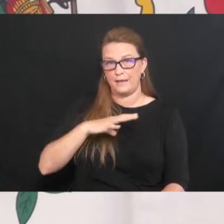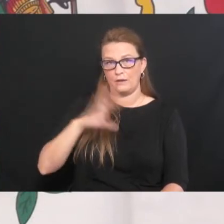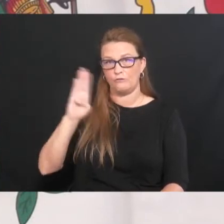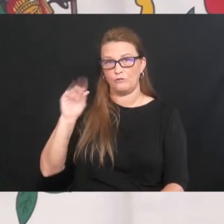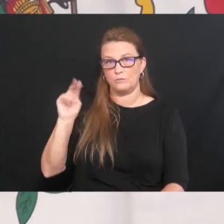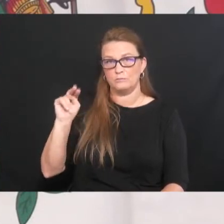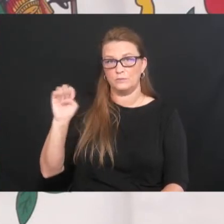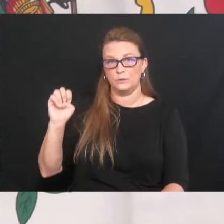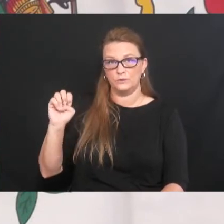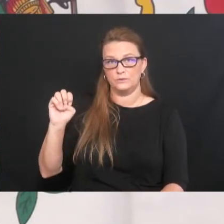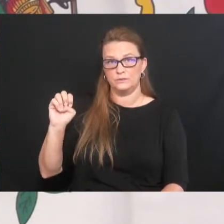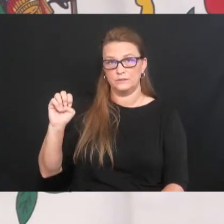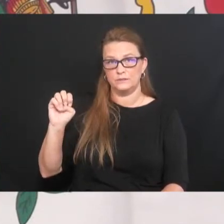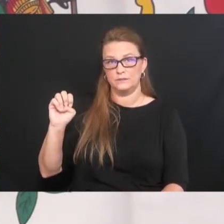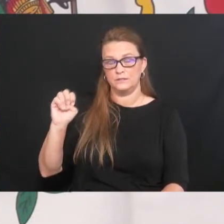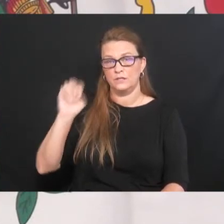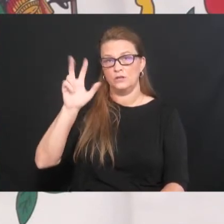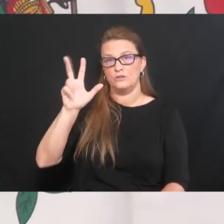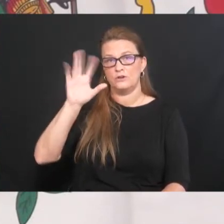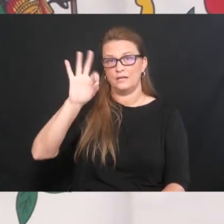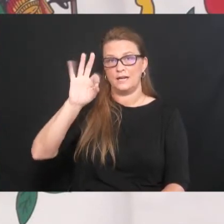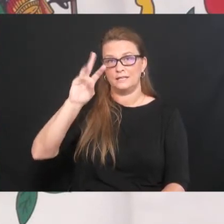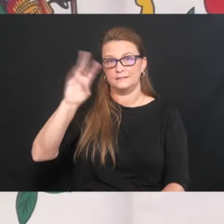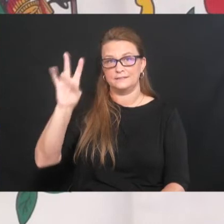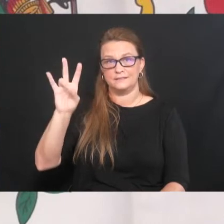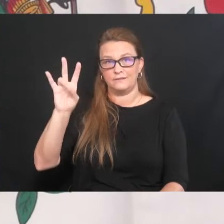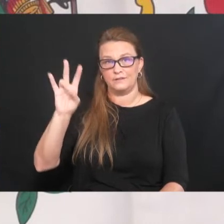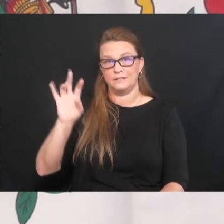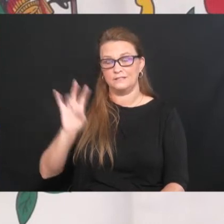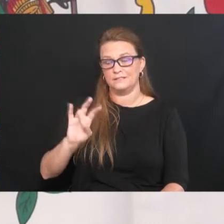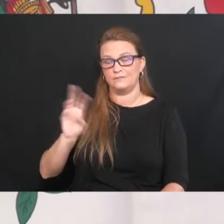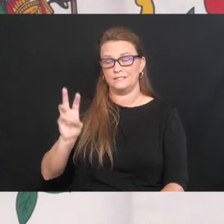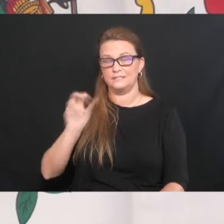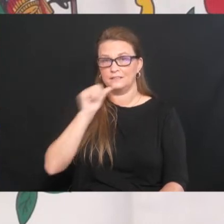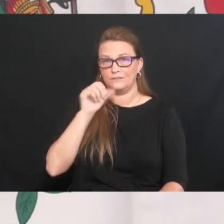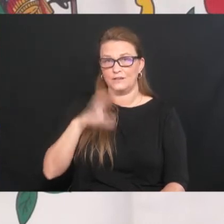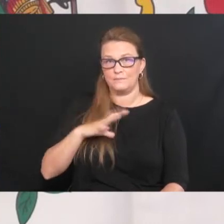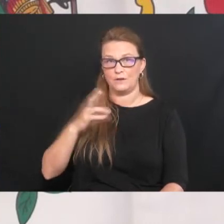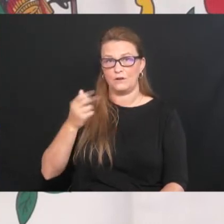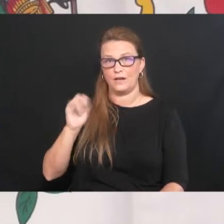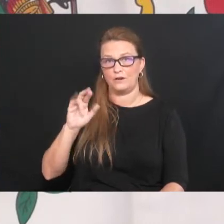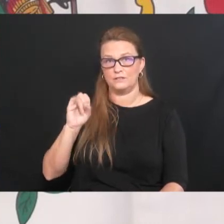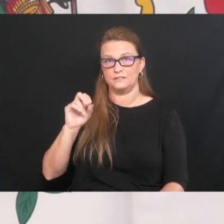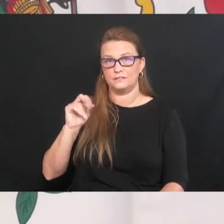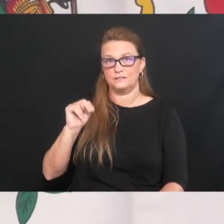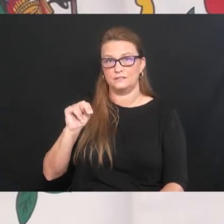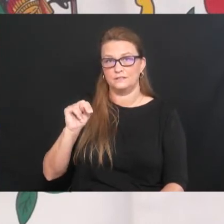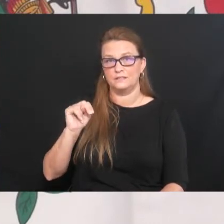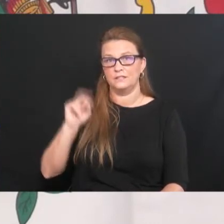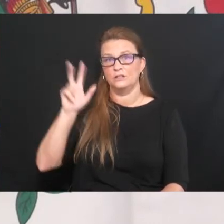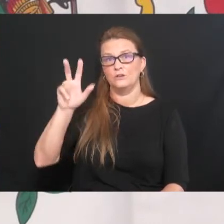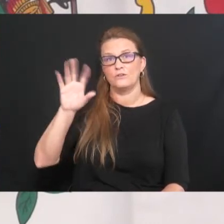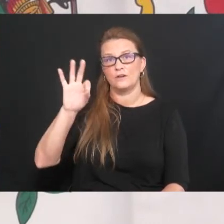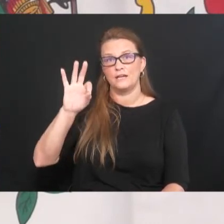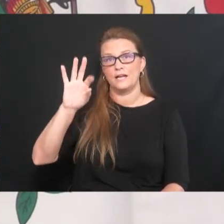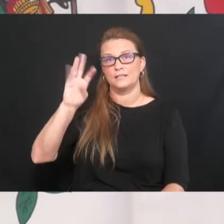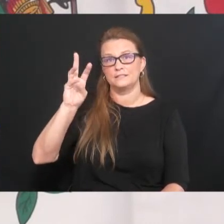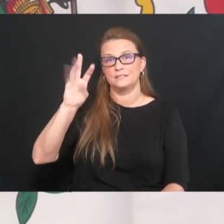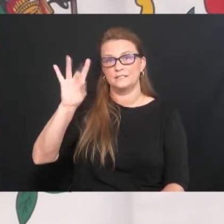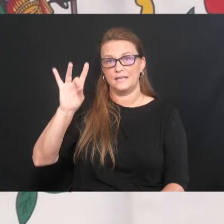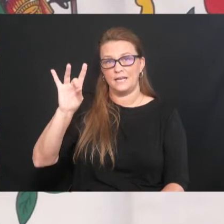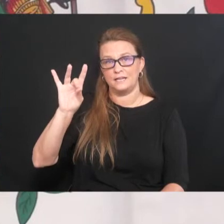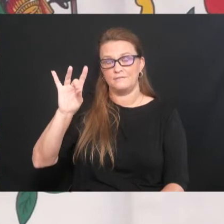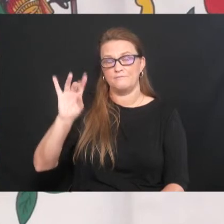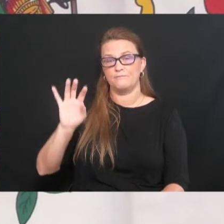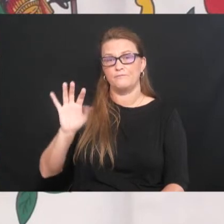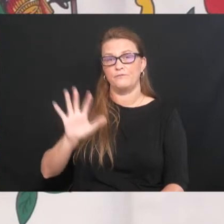County. The 3,967th death is a 76-year-old female from Harrison County. The 3,968th